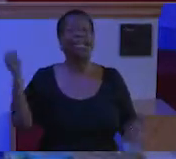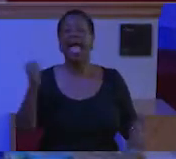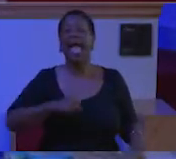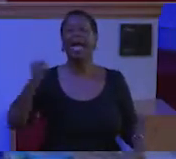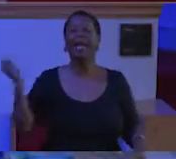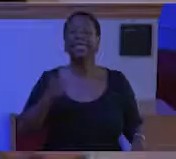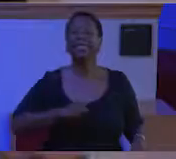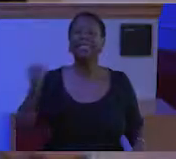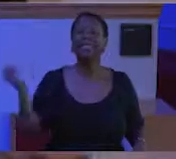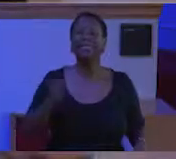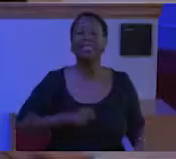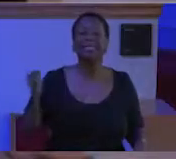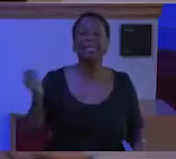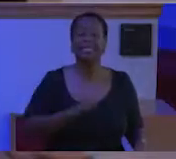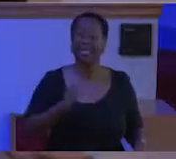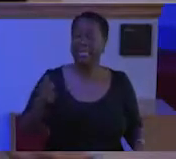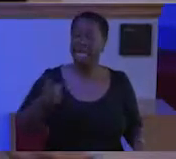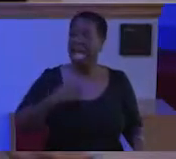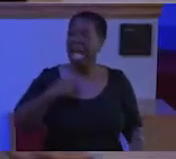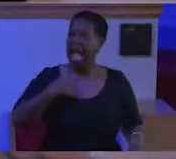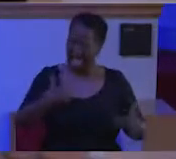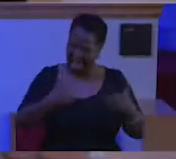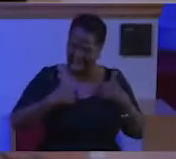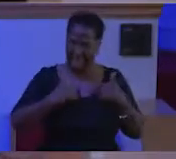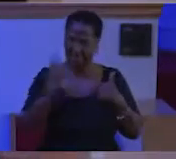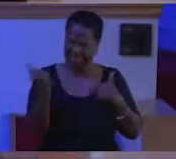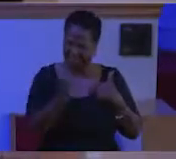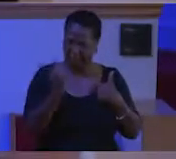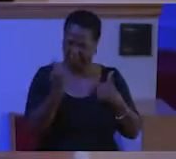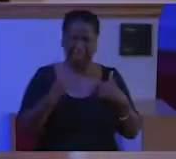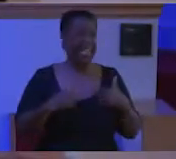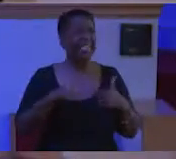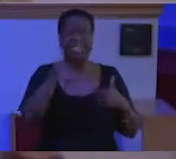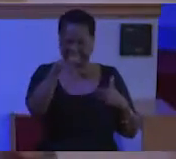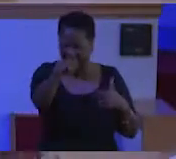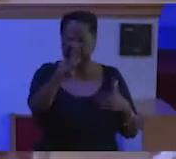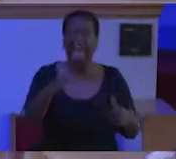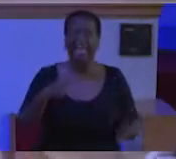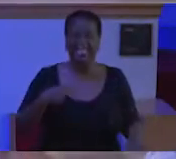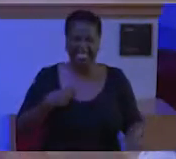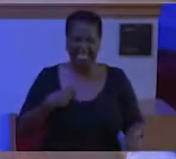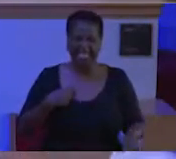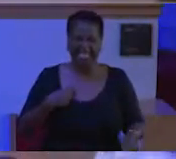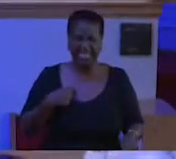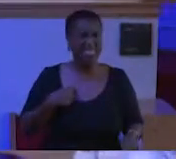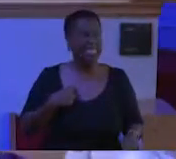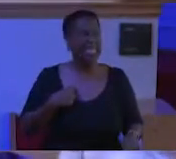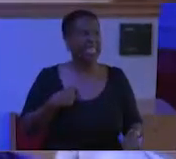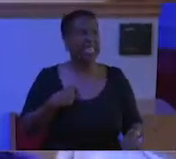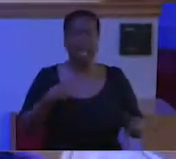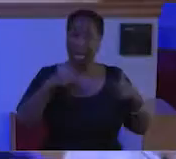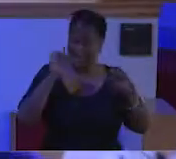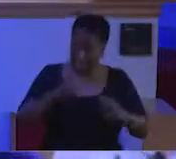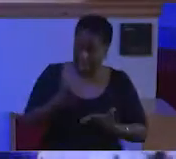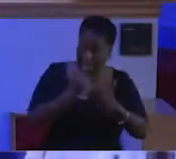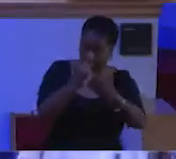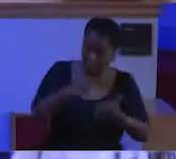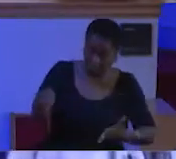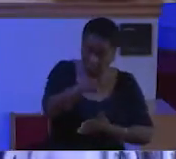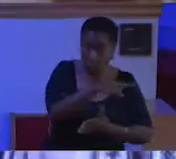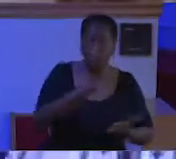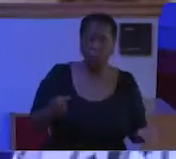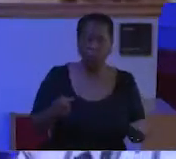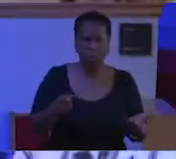Yes, I've got that something. Yes. And can I help you?